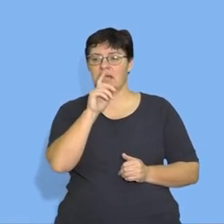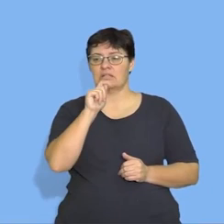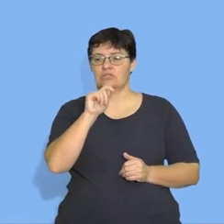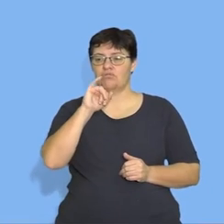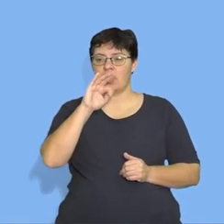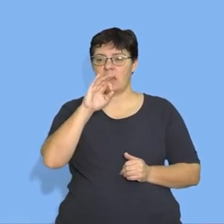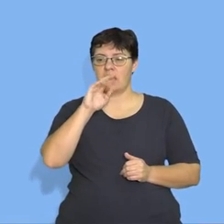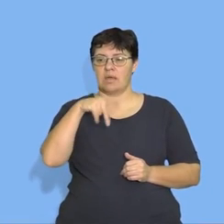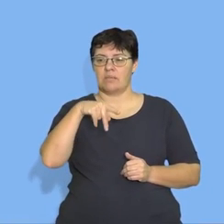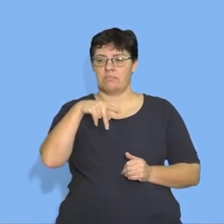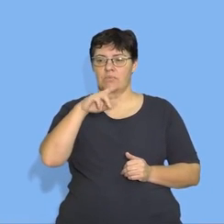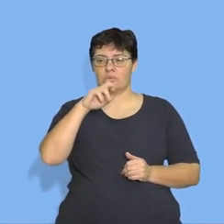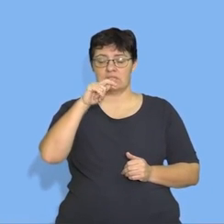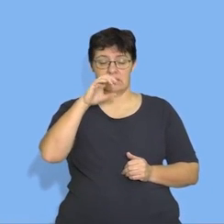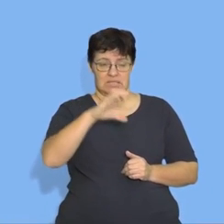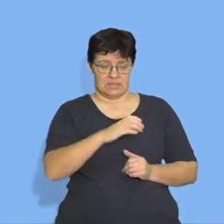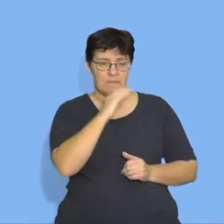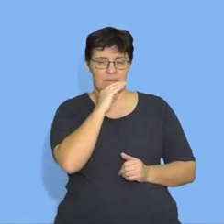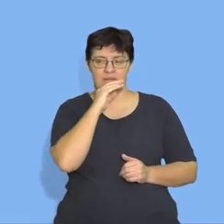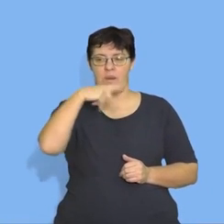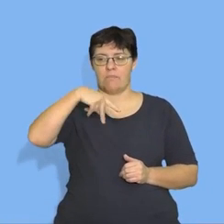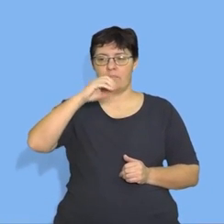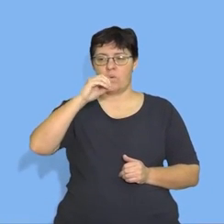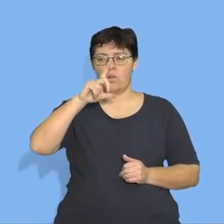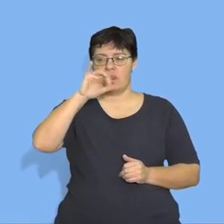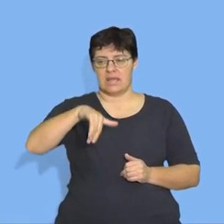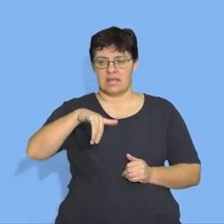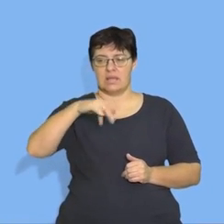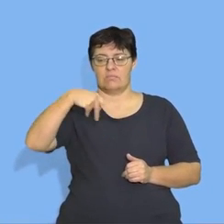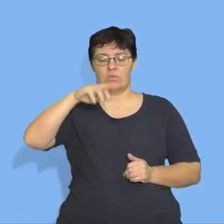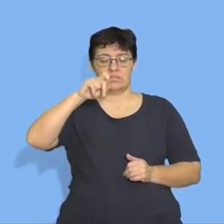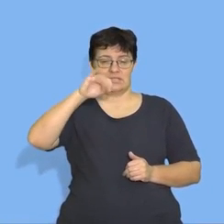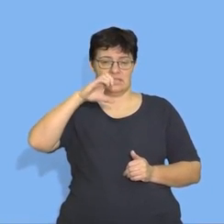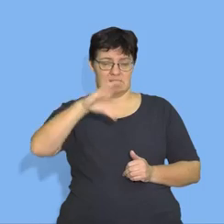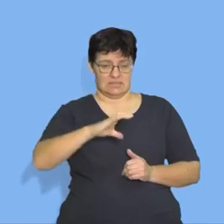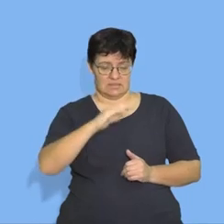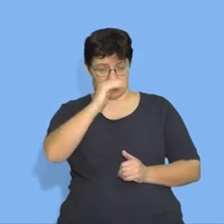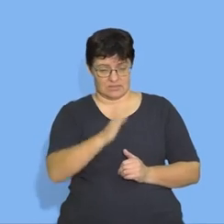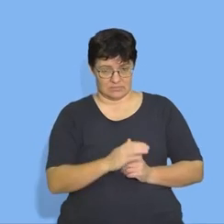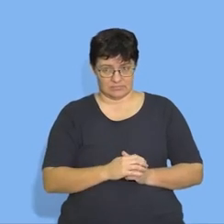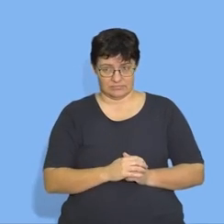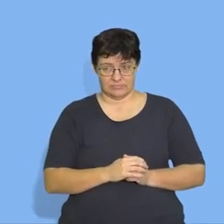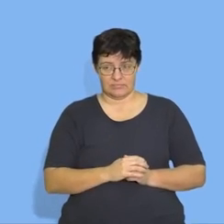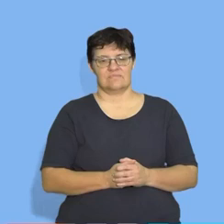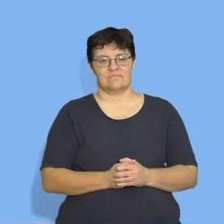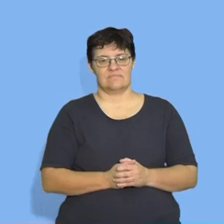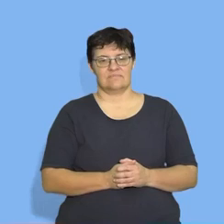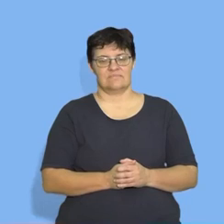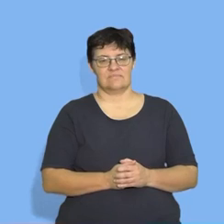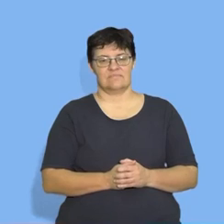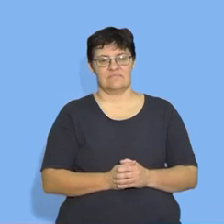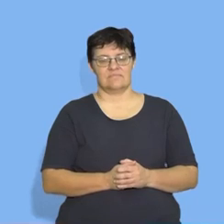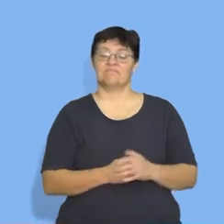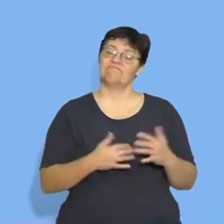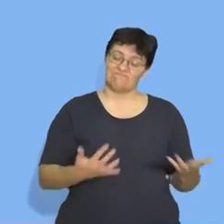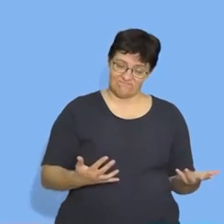1 is actually polyprotic, right? Okay, just take note of that. Right, so that's as